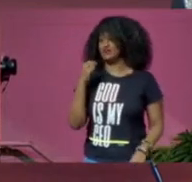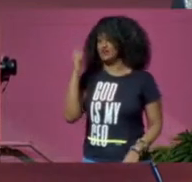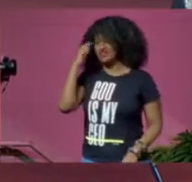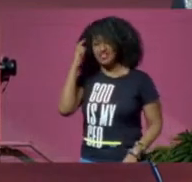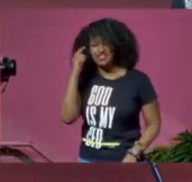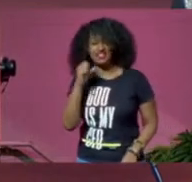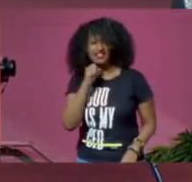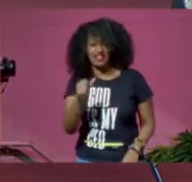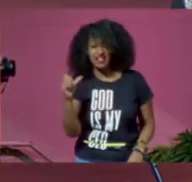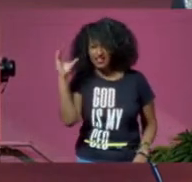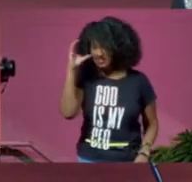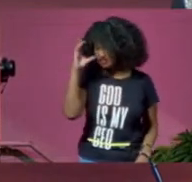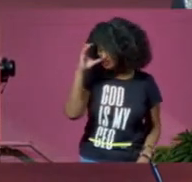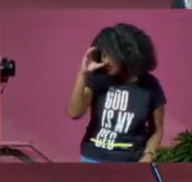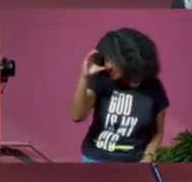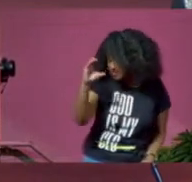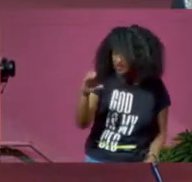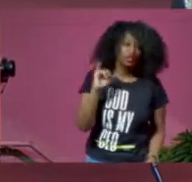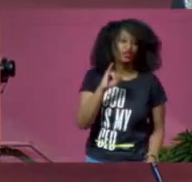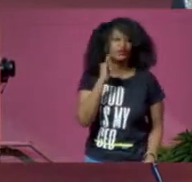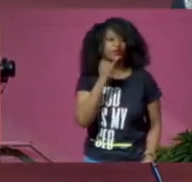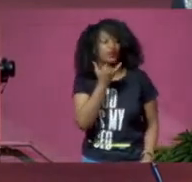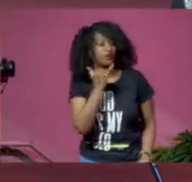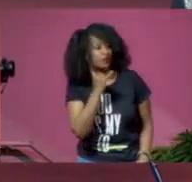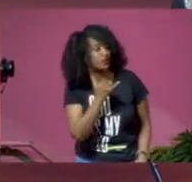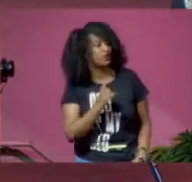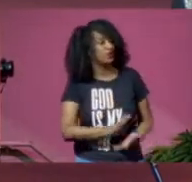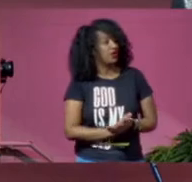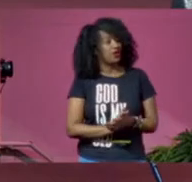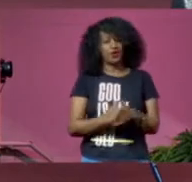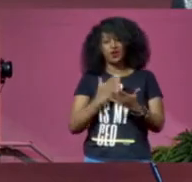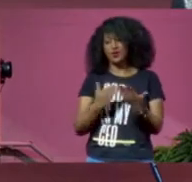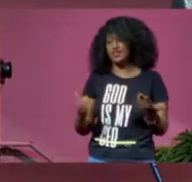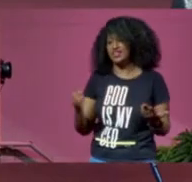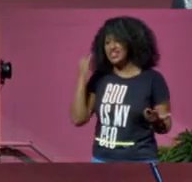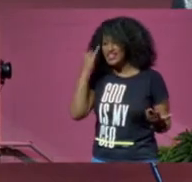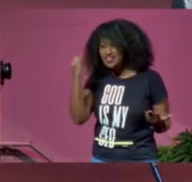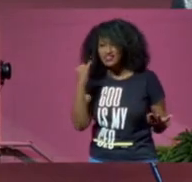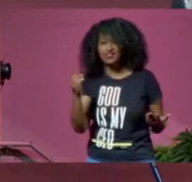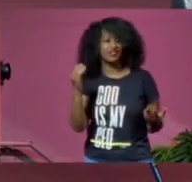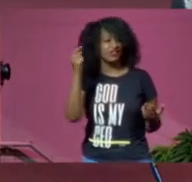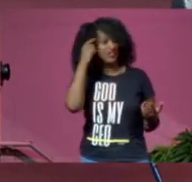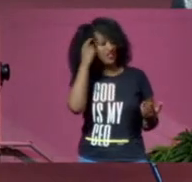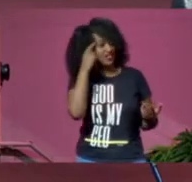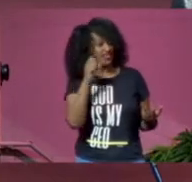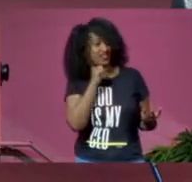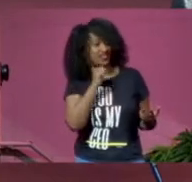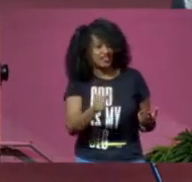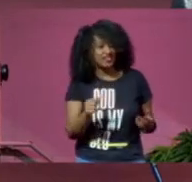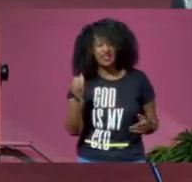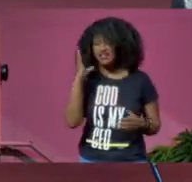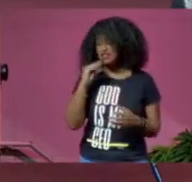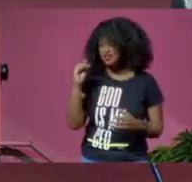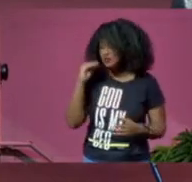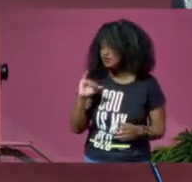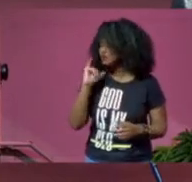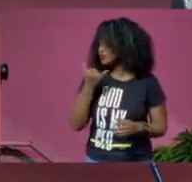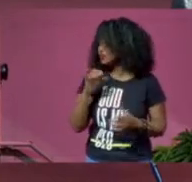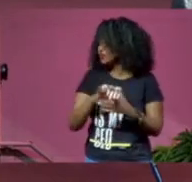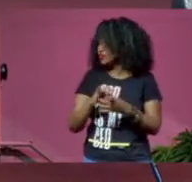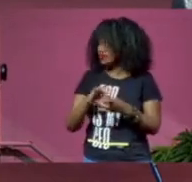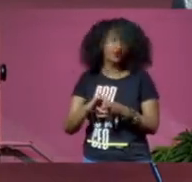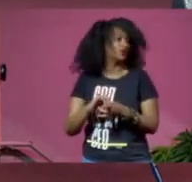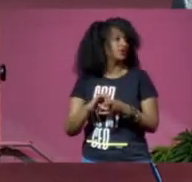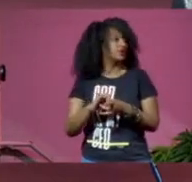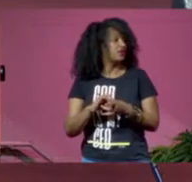at pornography, if you act like they ain't gonna get into a toxic relationship, you're setting them up for failure, because there are just